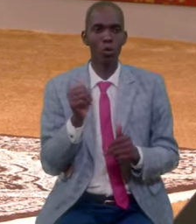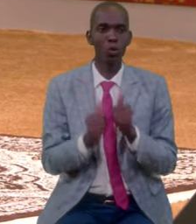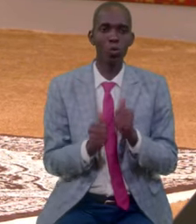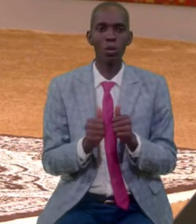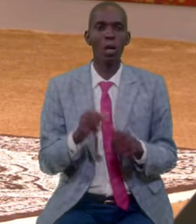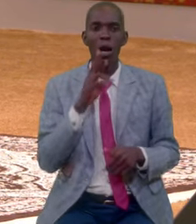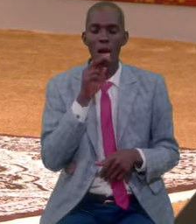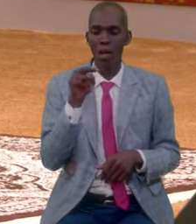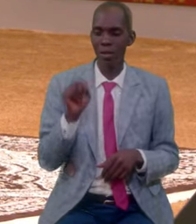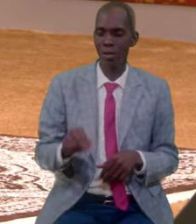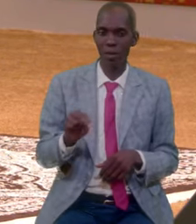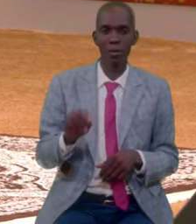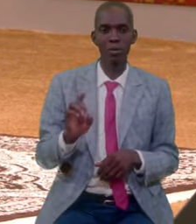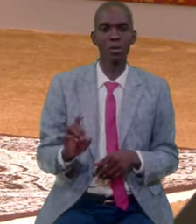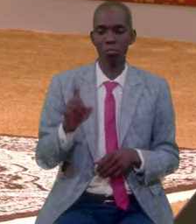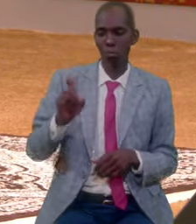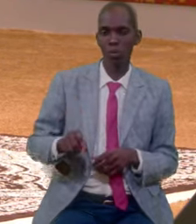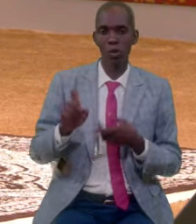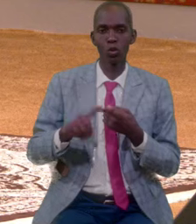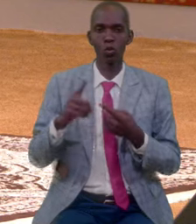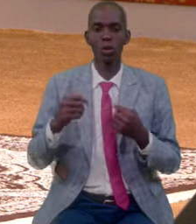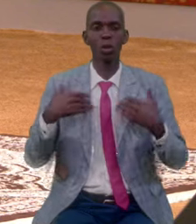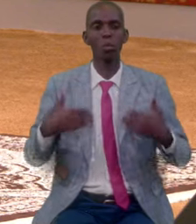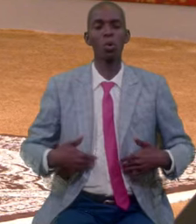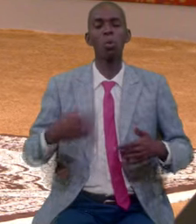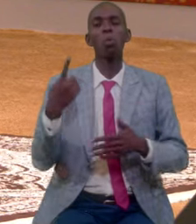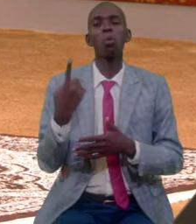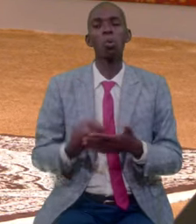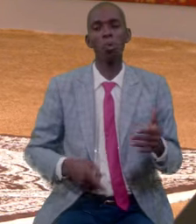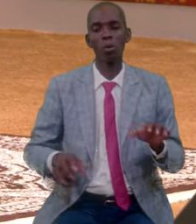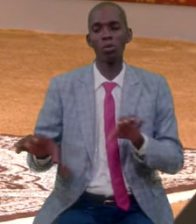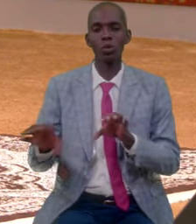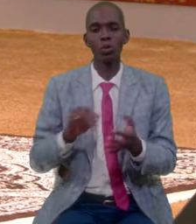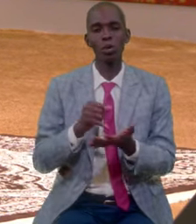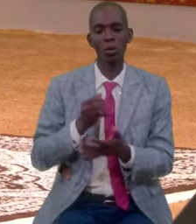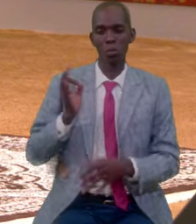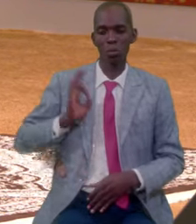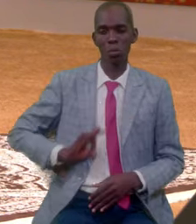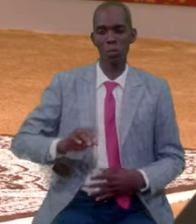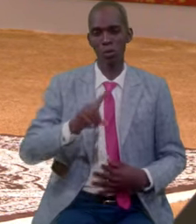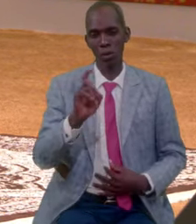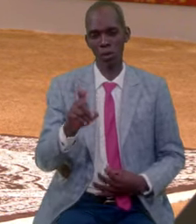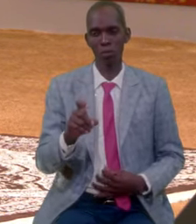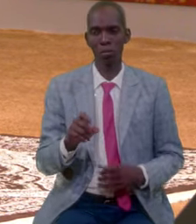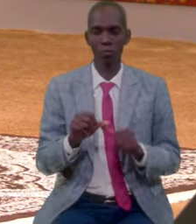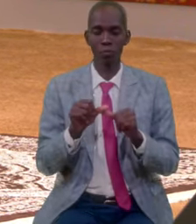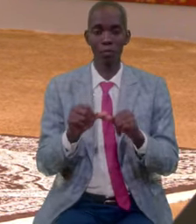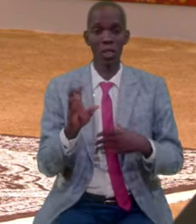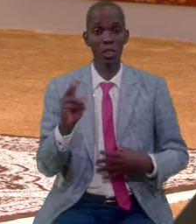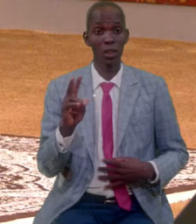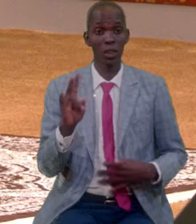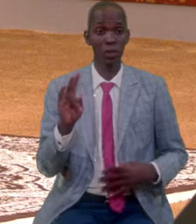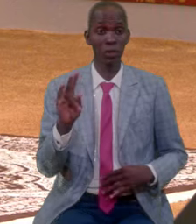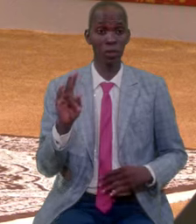are needful to the body. What does that profit? In verse 17 it